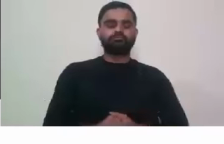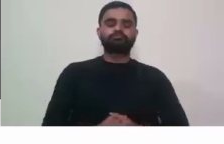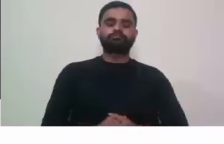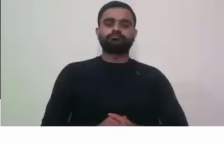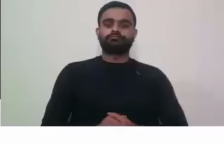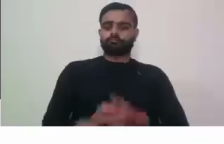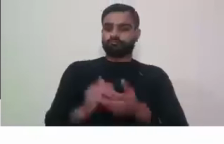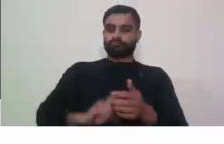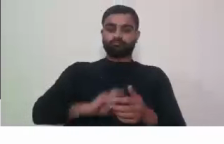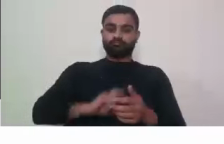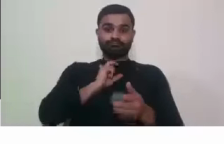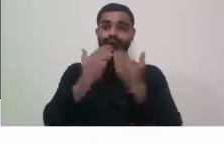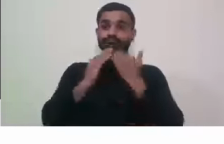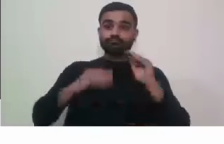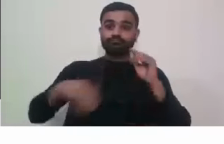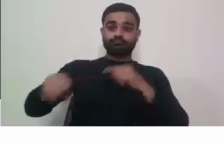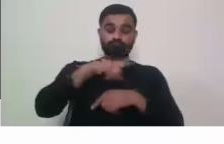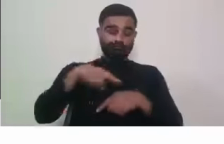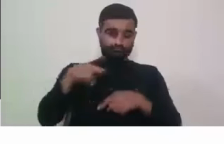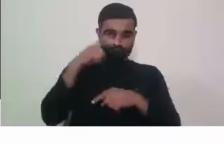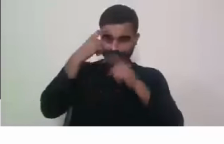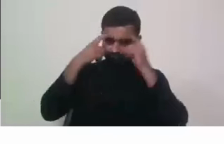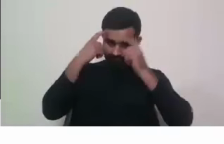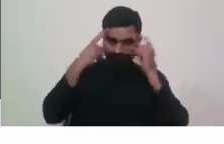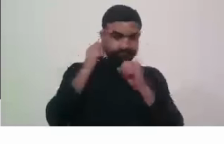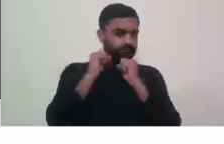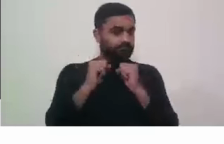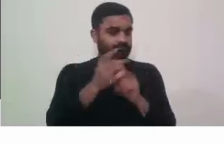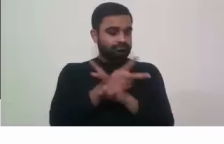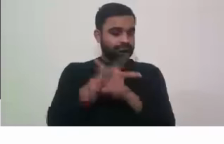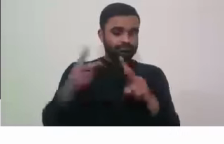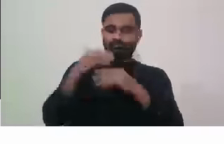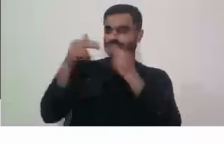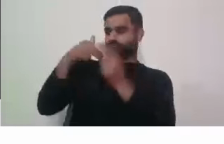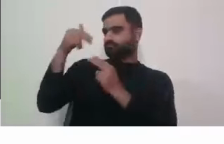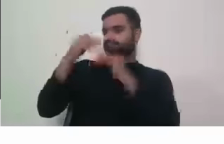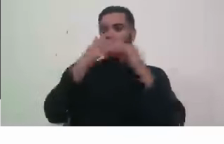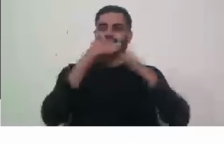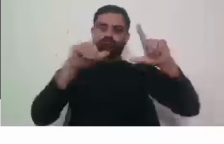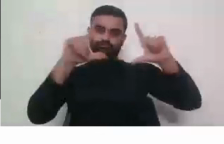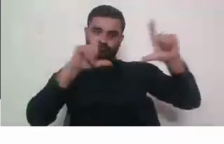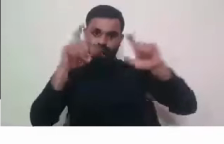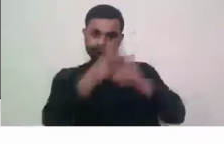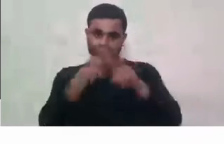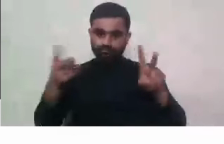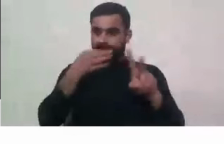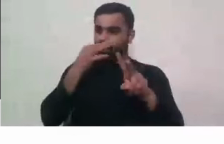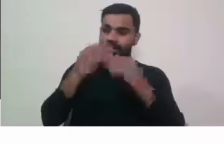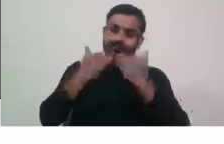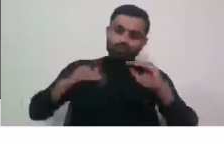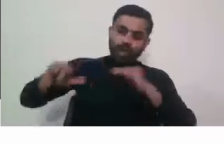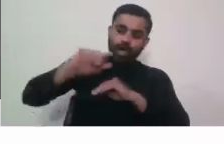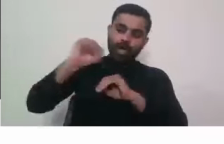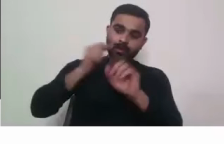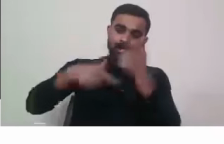Can confidence from students who think English is difficult? Good. Story development by showing pictures and ask students to develop story in their language.